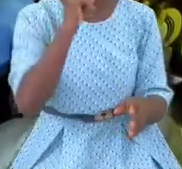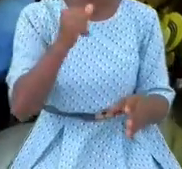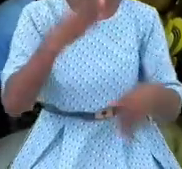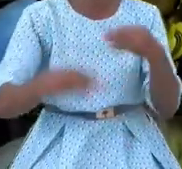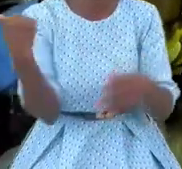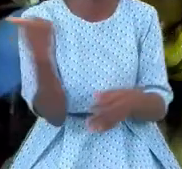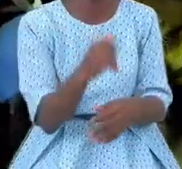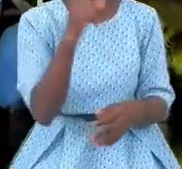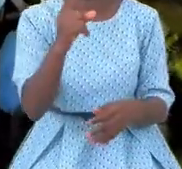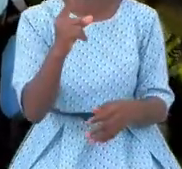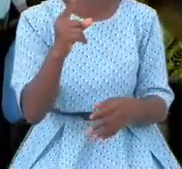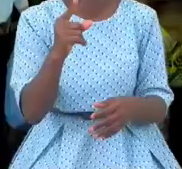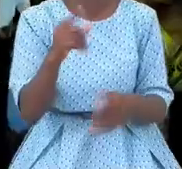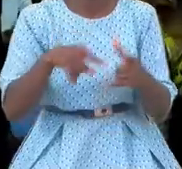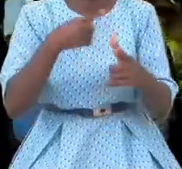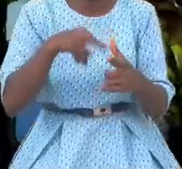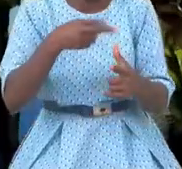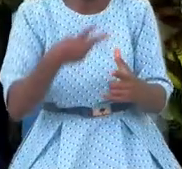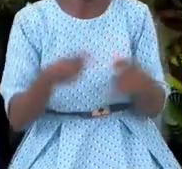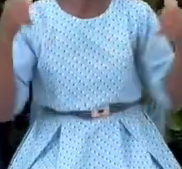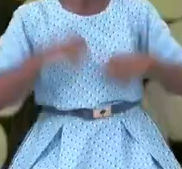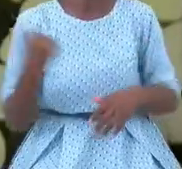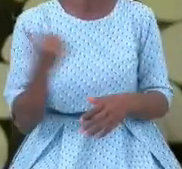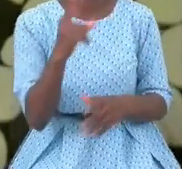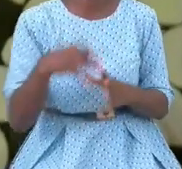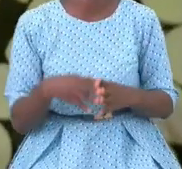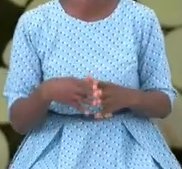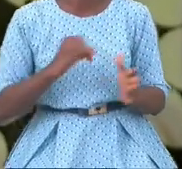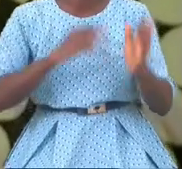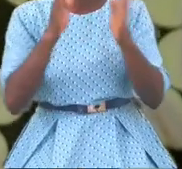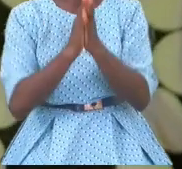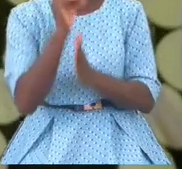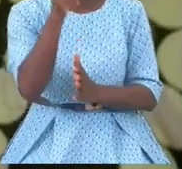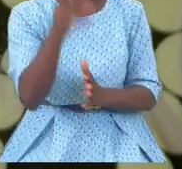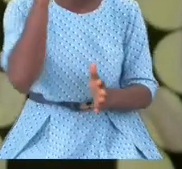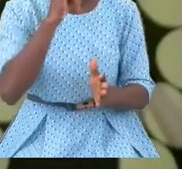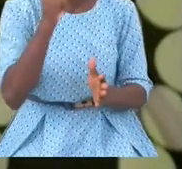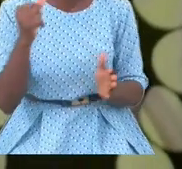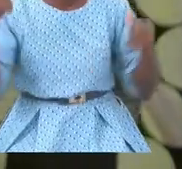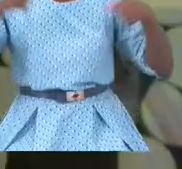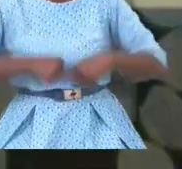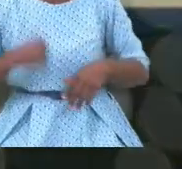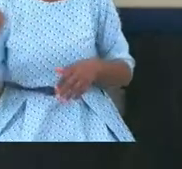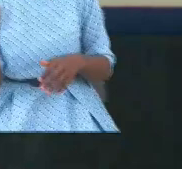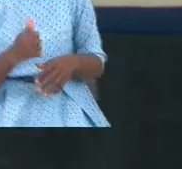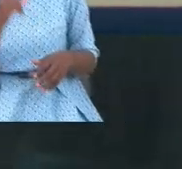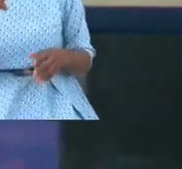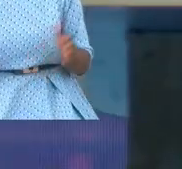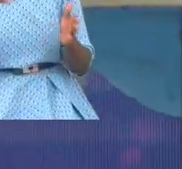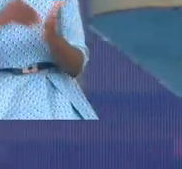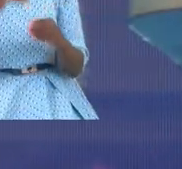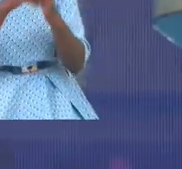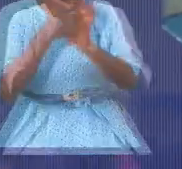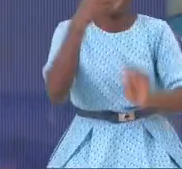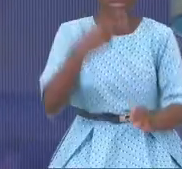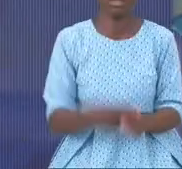said you will not criticize anybody anymore. Now, I will not criticize Bartimaeus. I'm